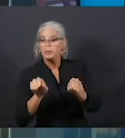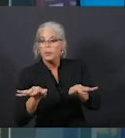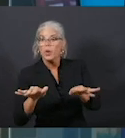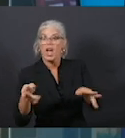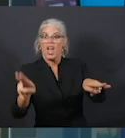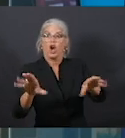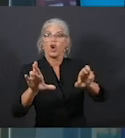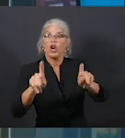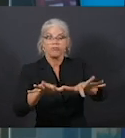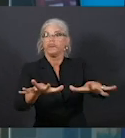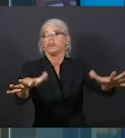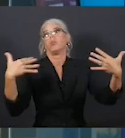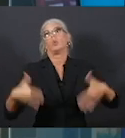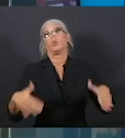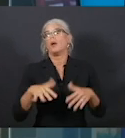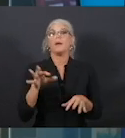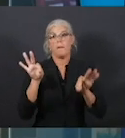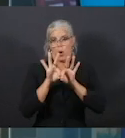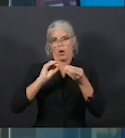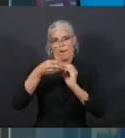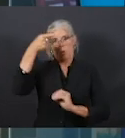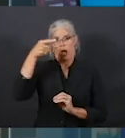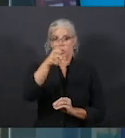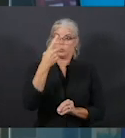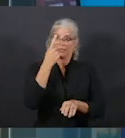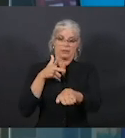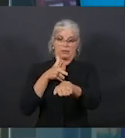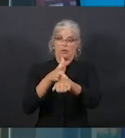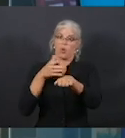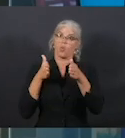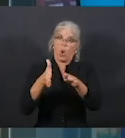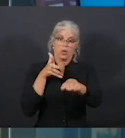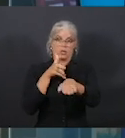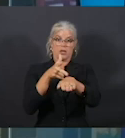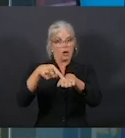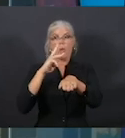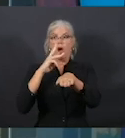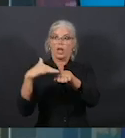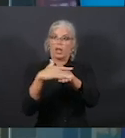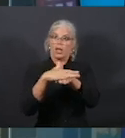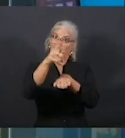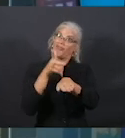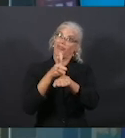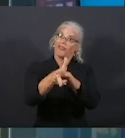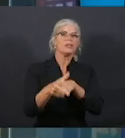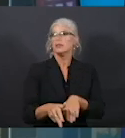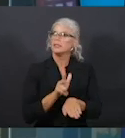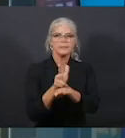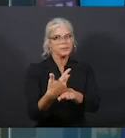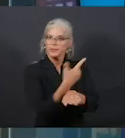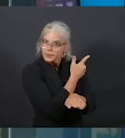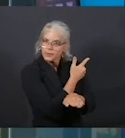overtopping the road, do not drive through it. When it comes to wind, we work very closely with Florida Highway Patrol and local